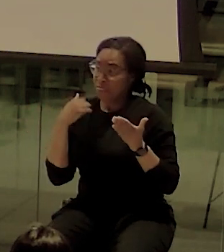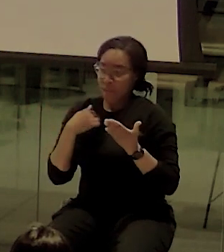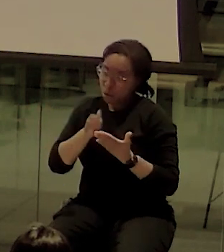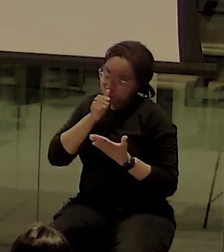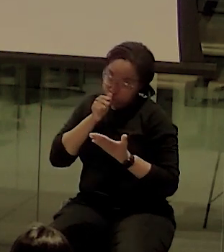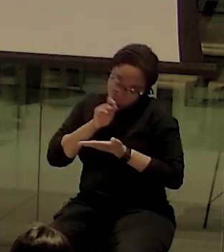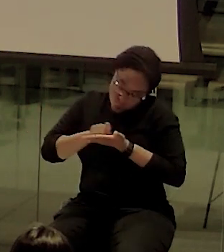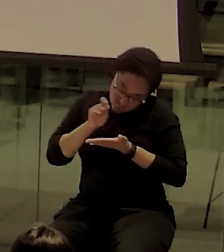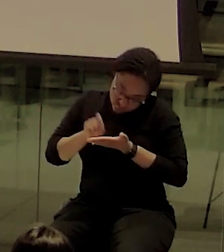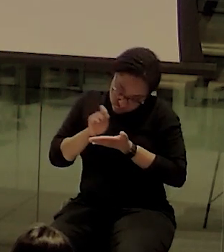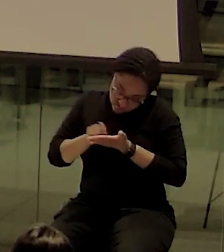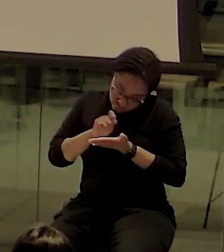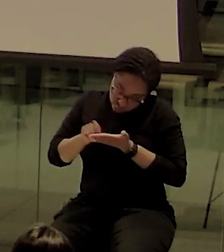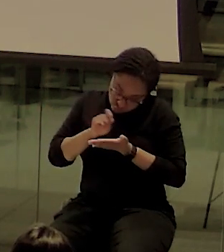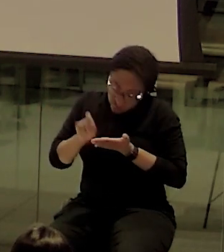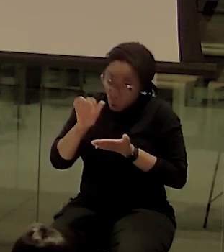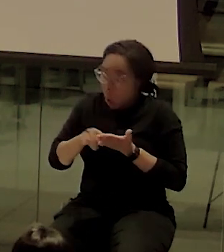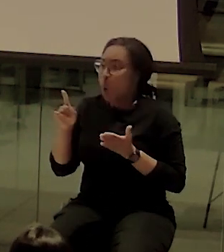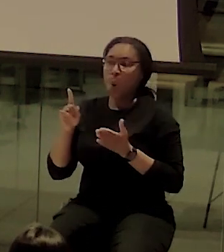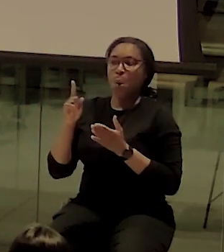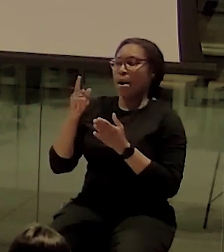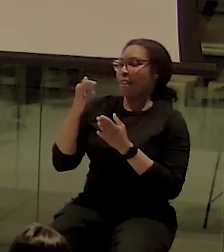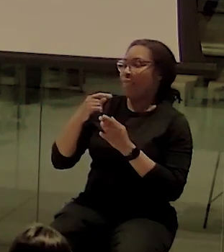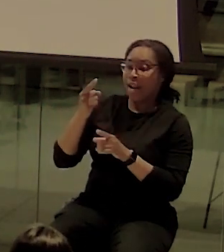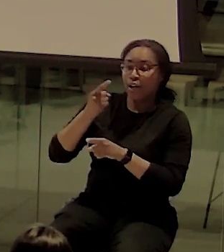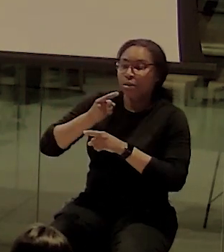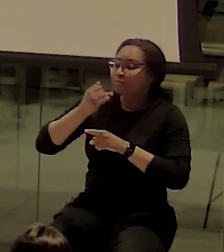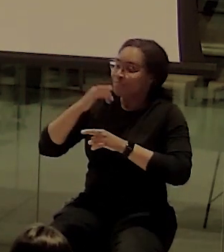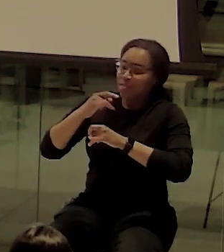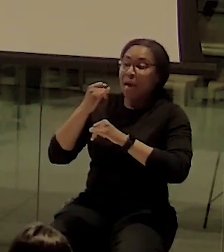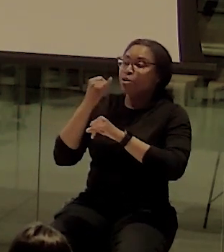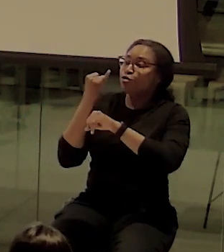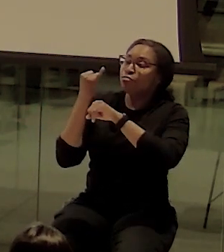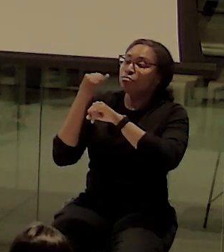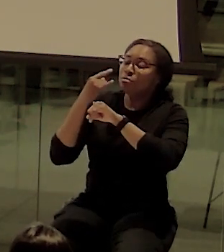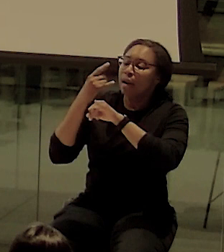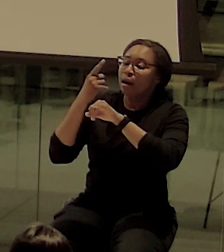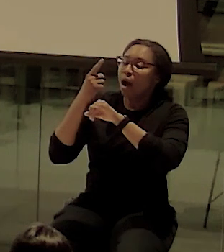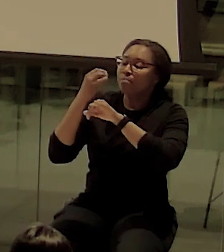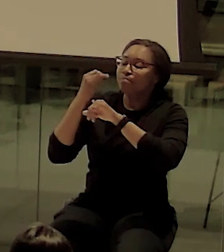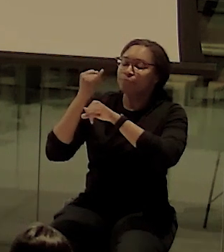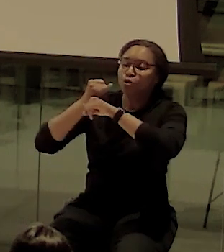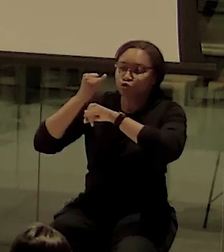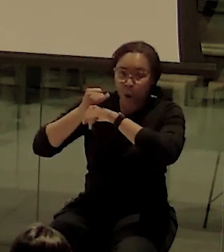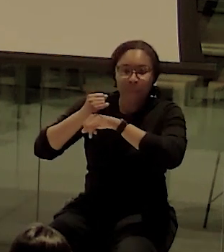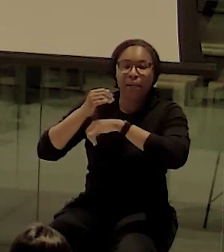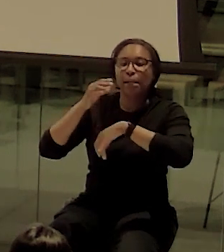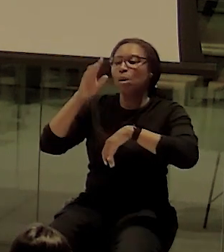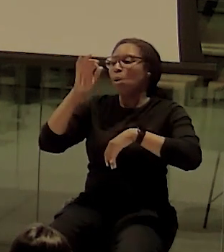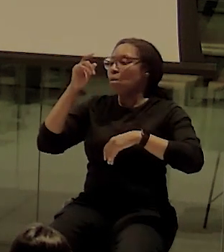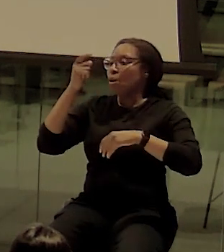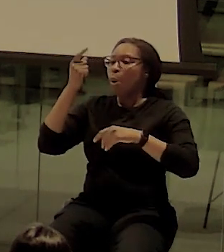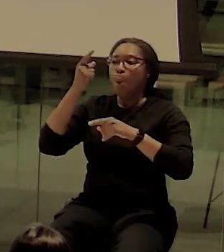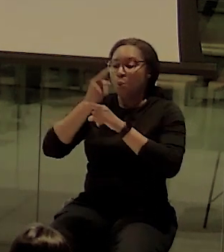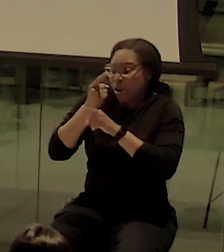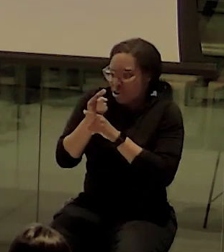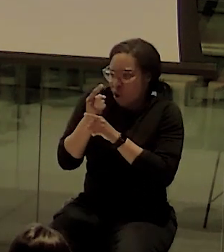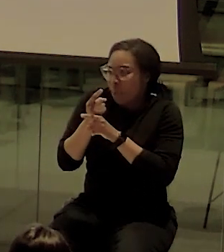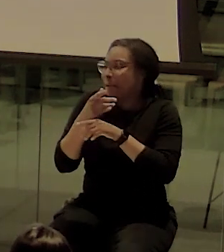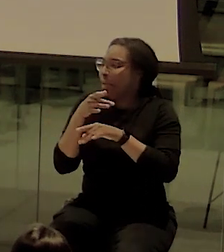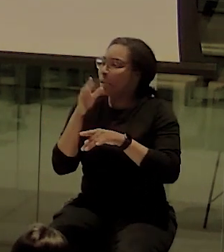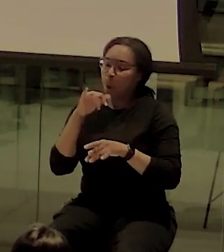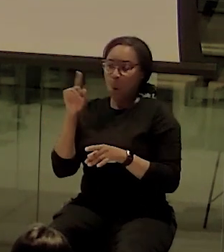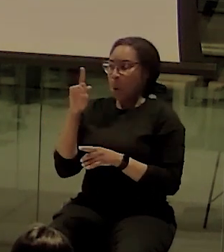fantasy combination Nazi Germany and antebellum South? States which, incidentally, lost the wars they started and always